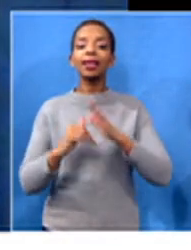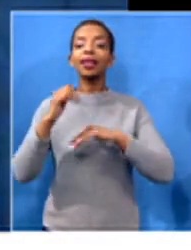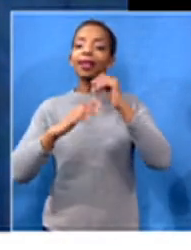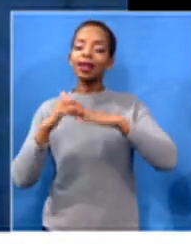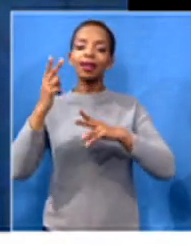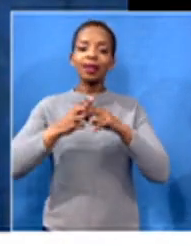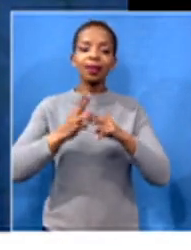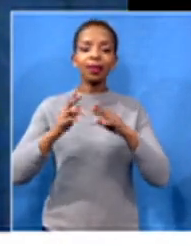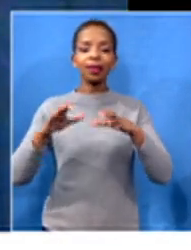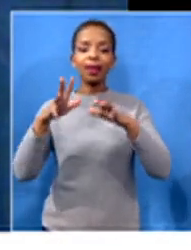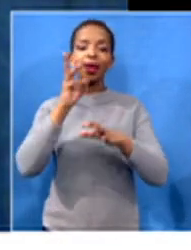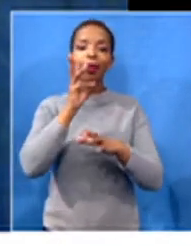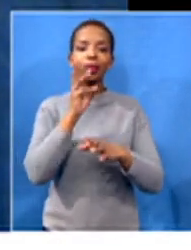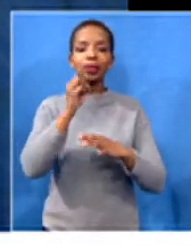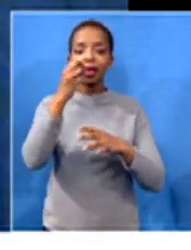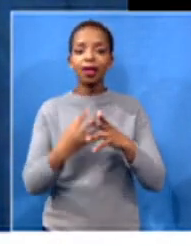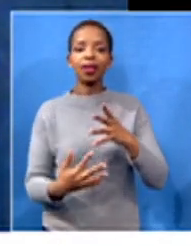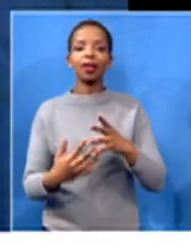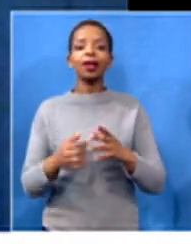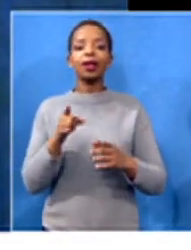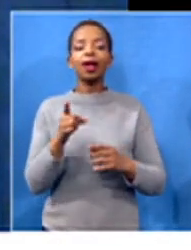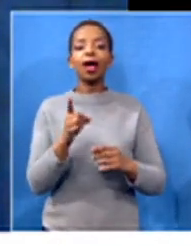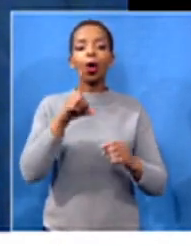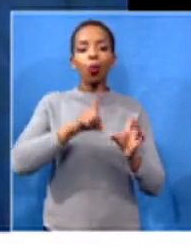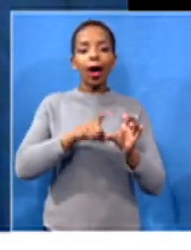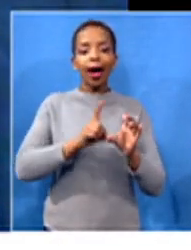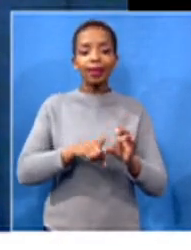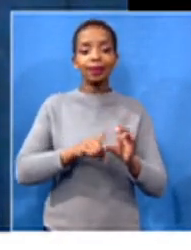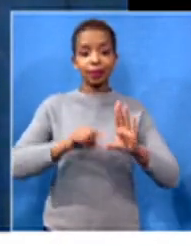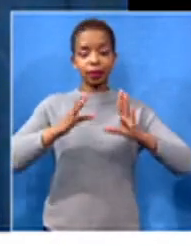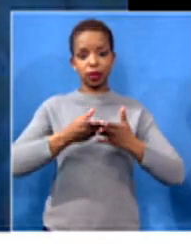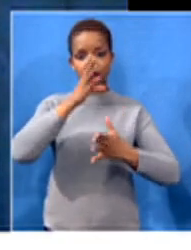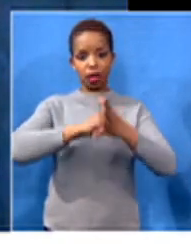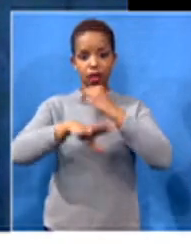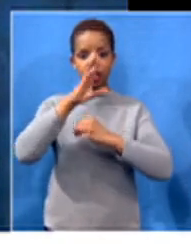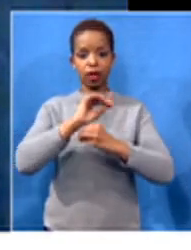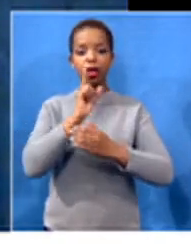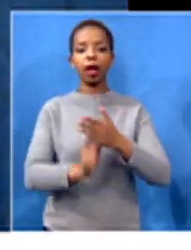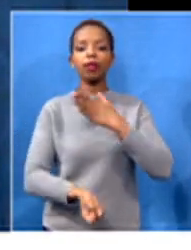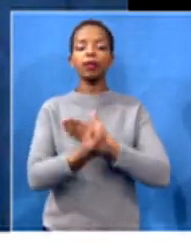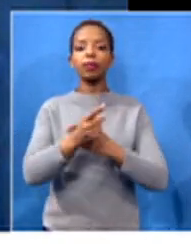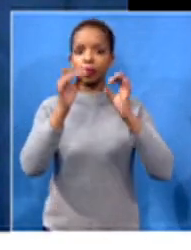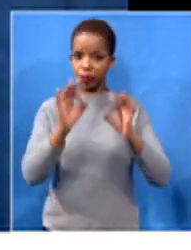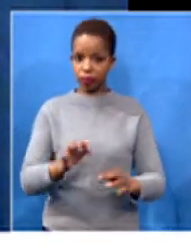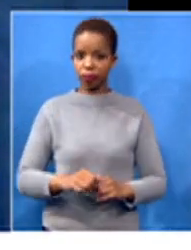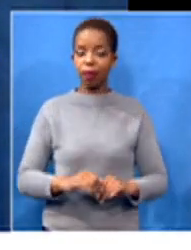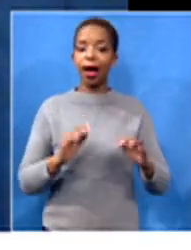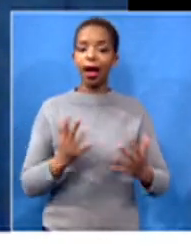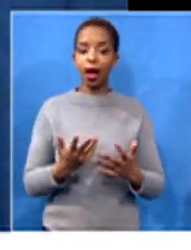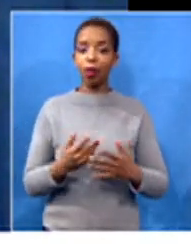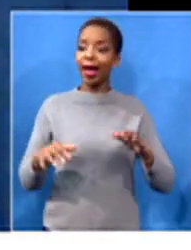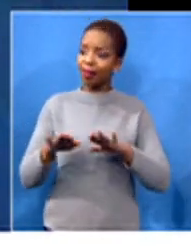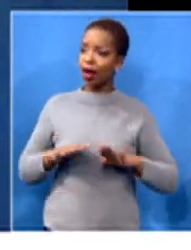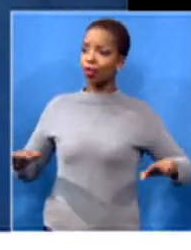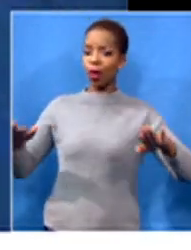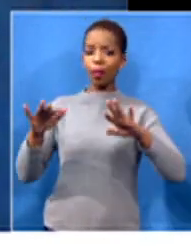and learning. Because if you want quality learning to take place, there needs to be a good quality environment to support and promote